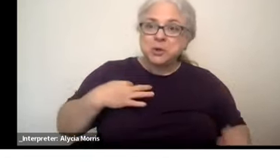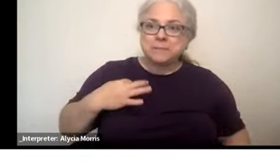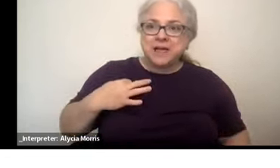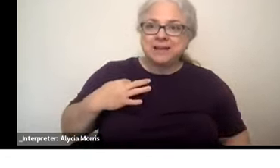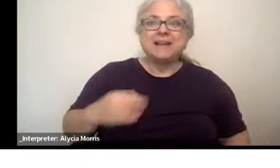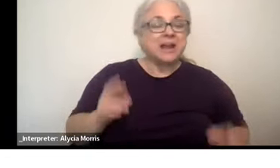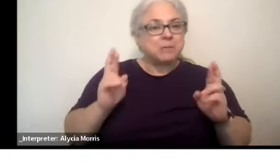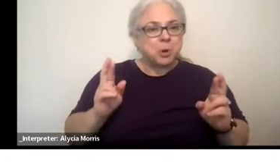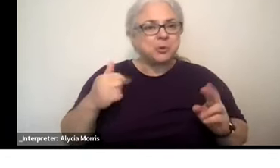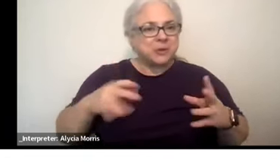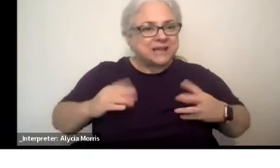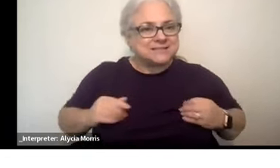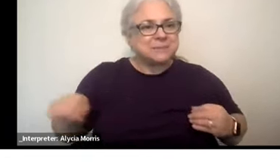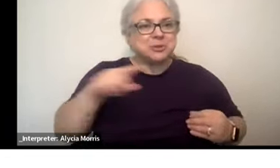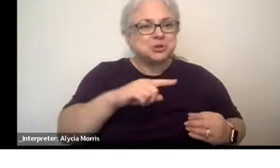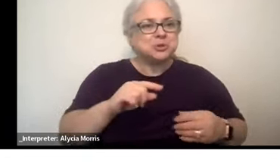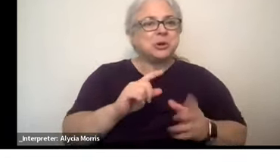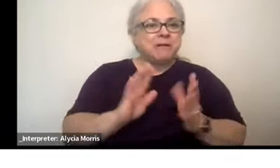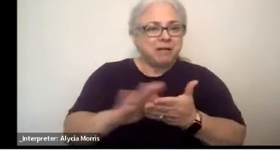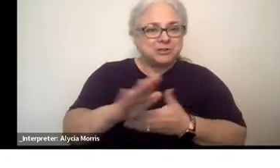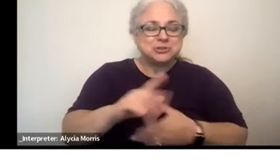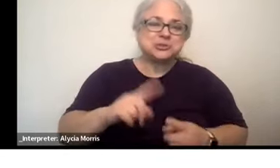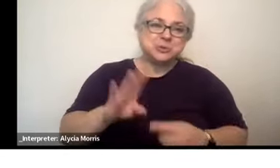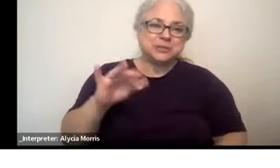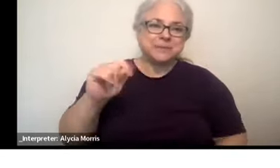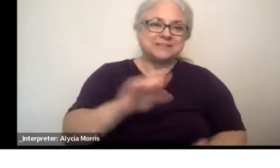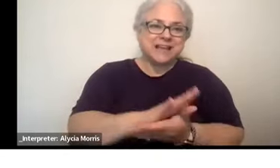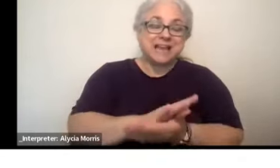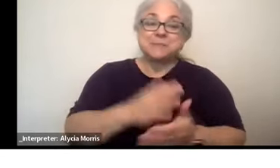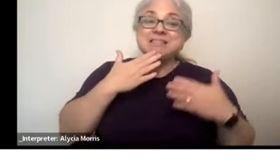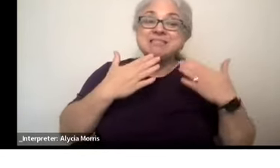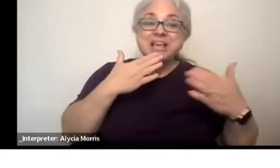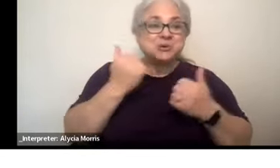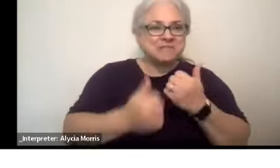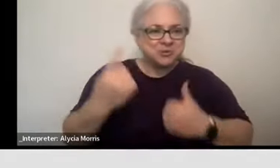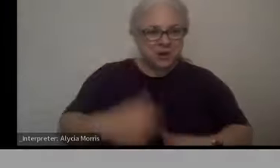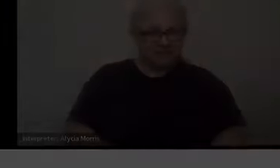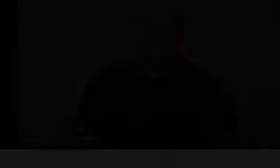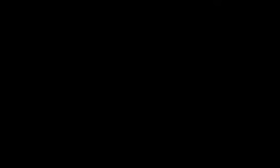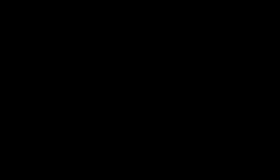accept you into the BILT Academy. Thank you. Thanks, everyone. Thank you.